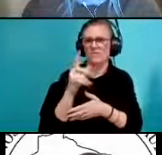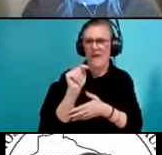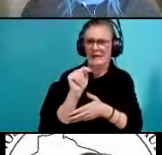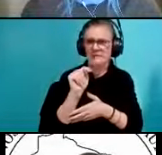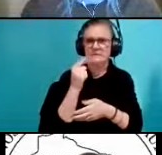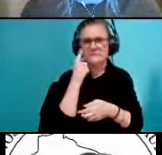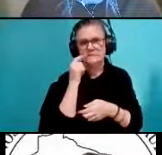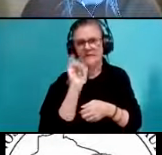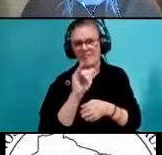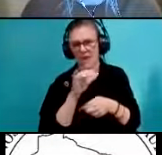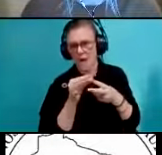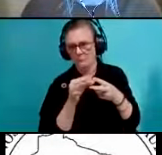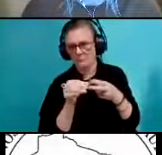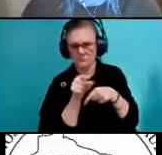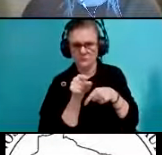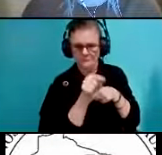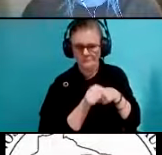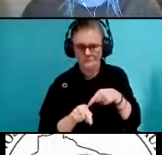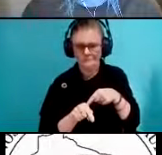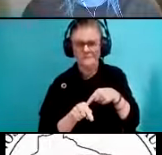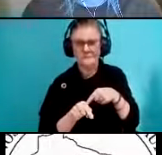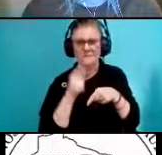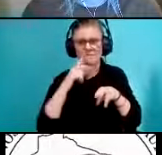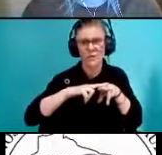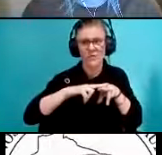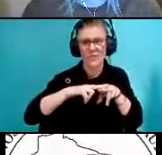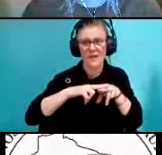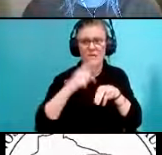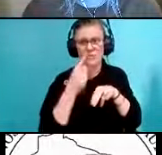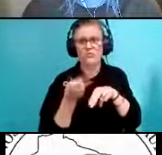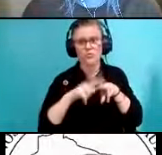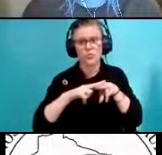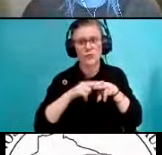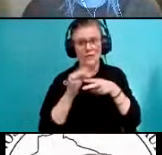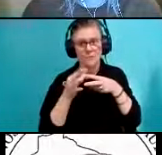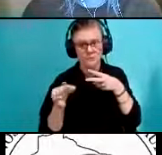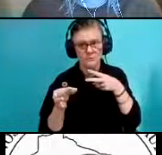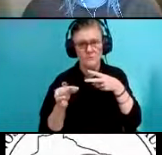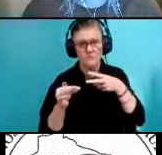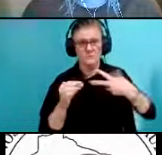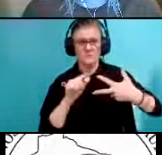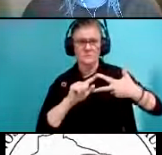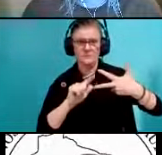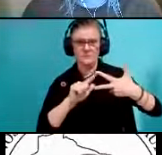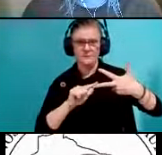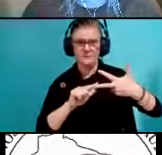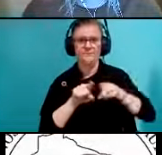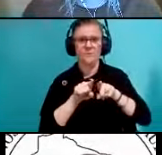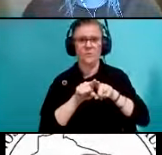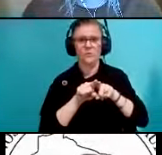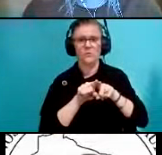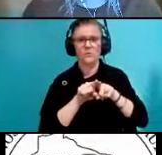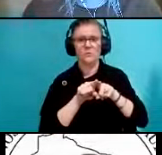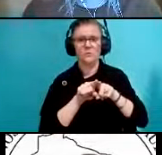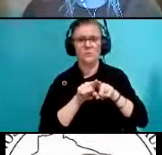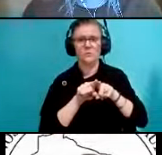considering that option on the rails for the two rail options, rapid streetcar and light rail. And then we're looking at an